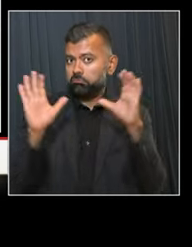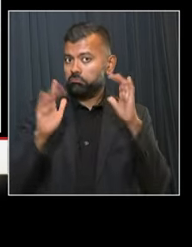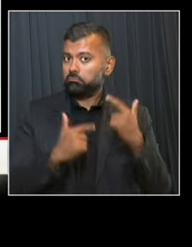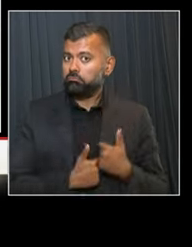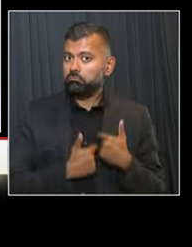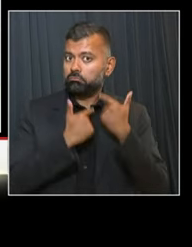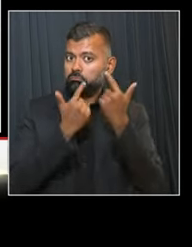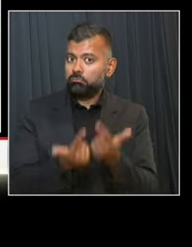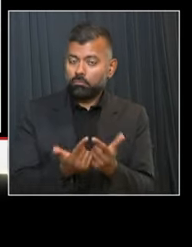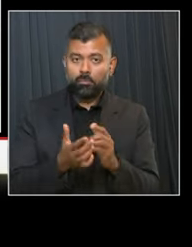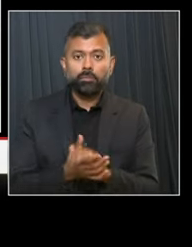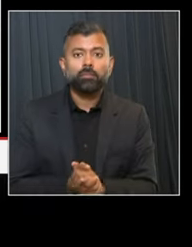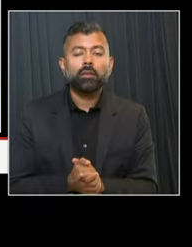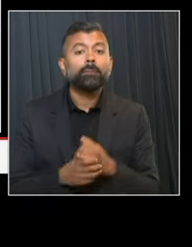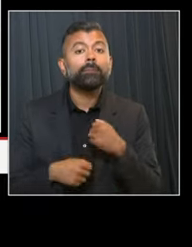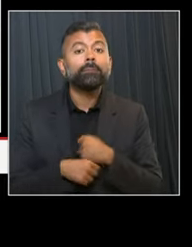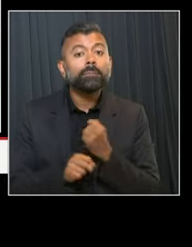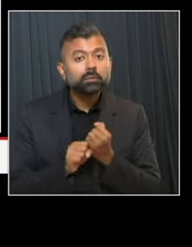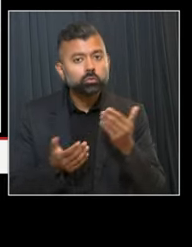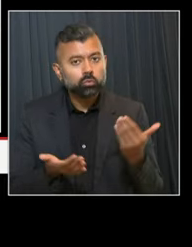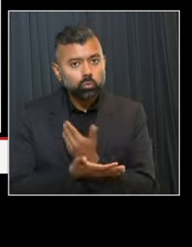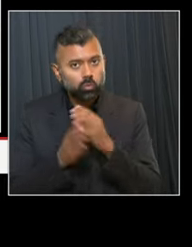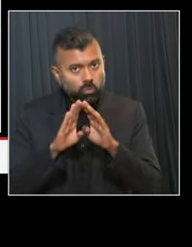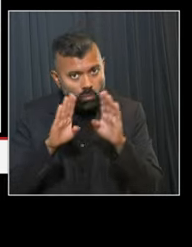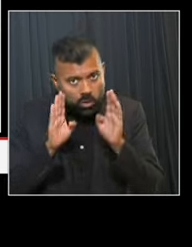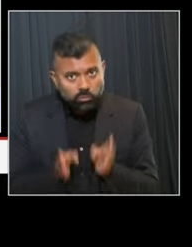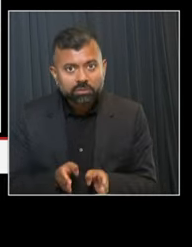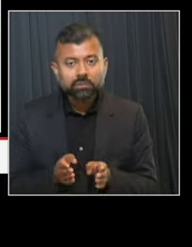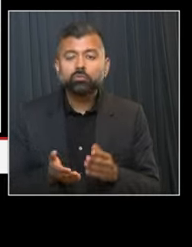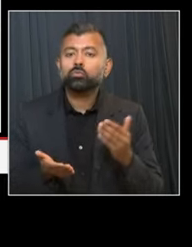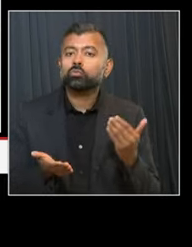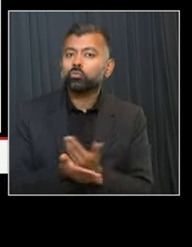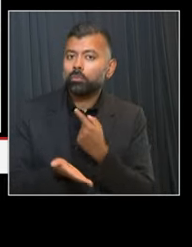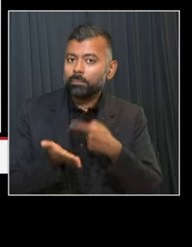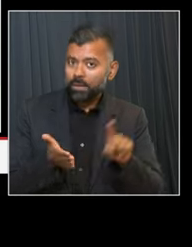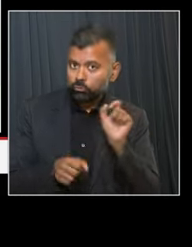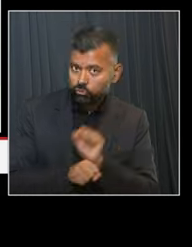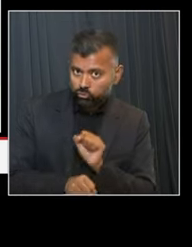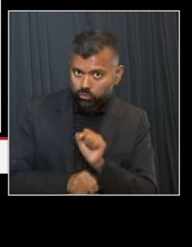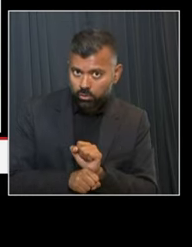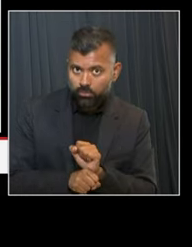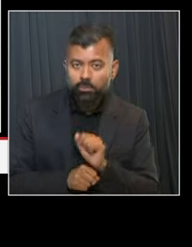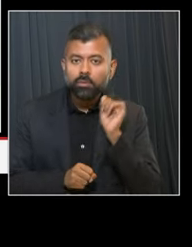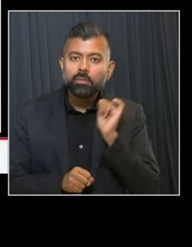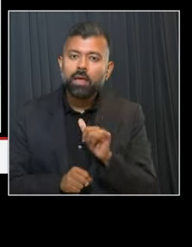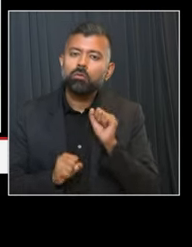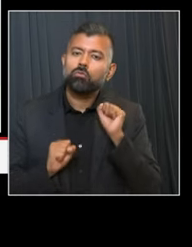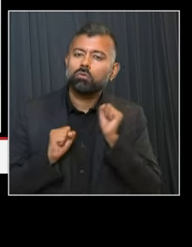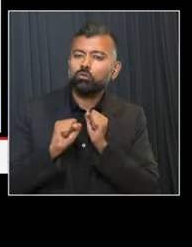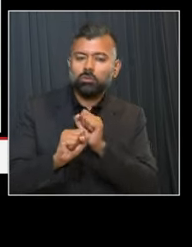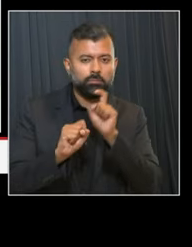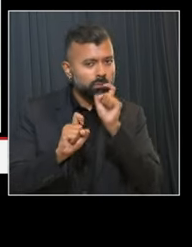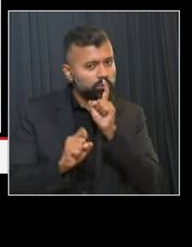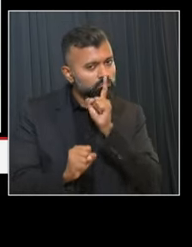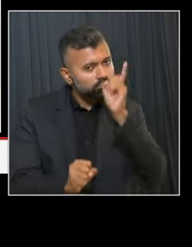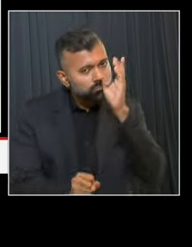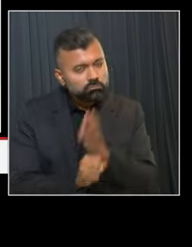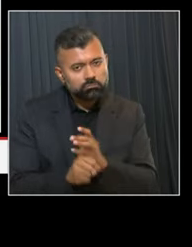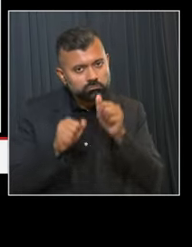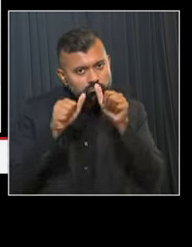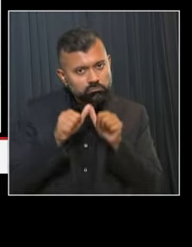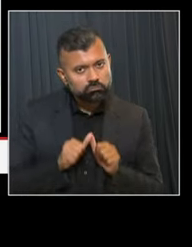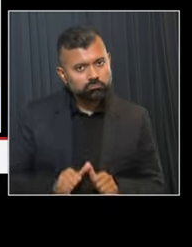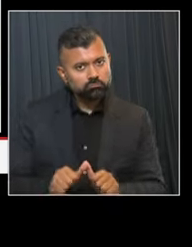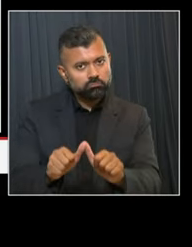for people and more good paying jobs is the strategy that we have to continue to follow. What we